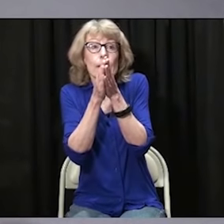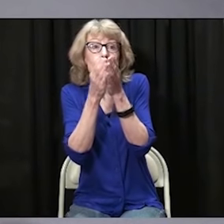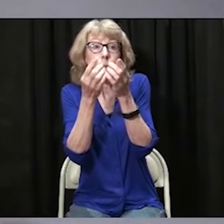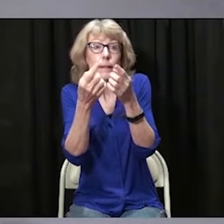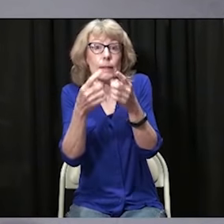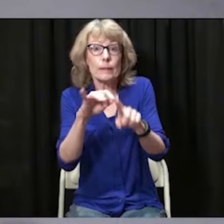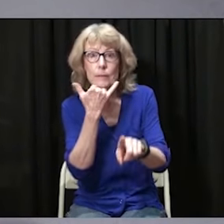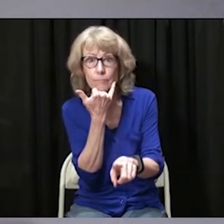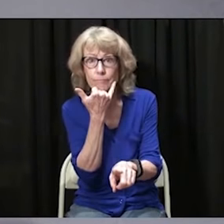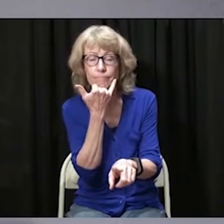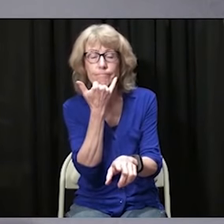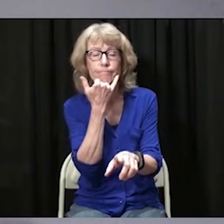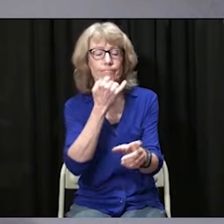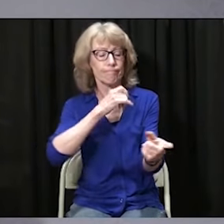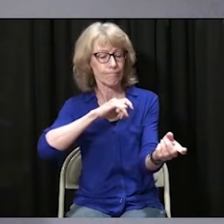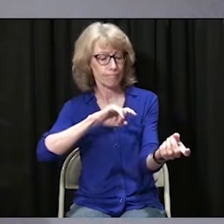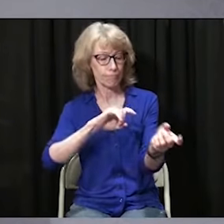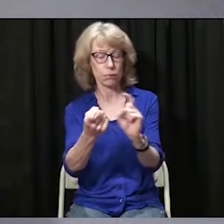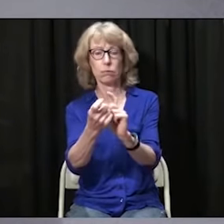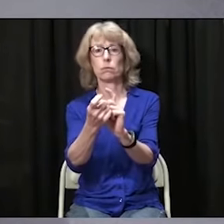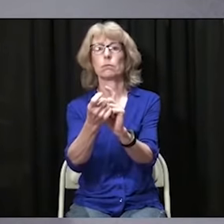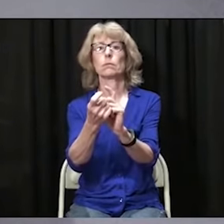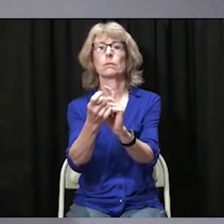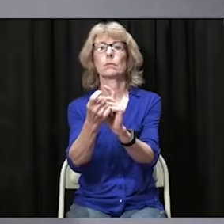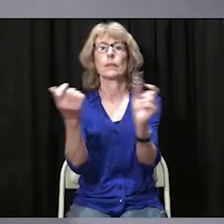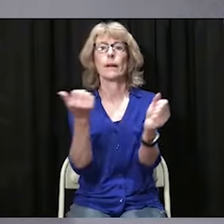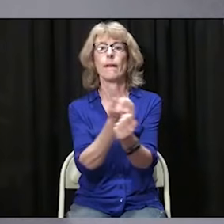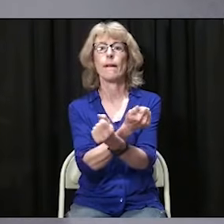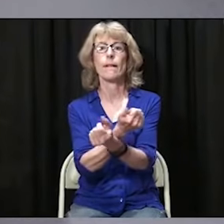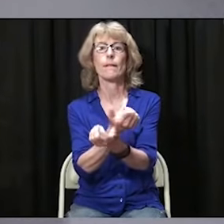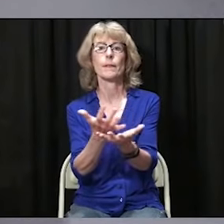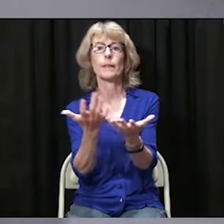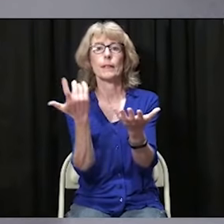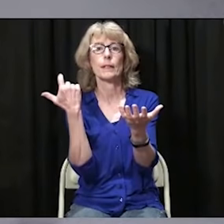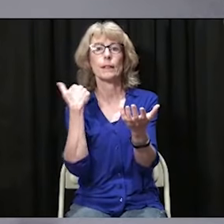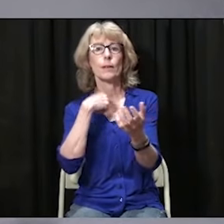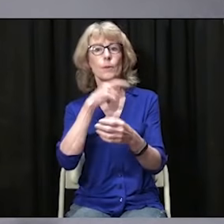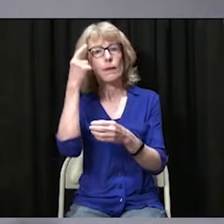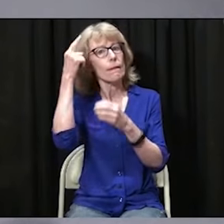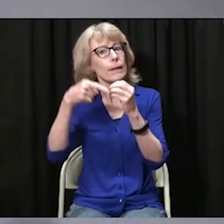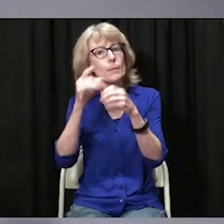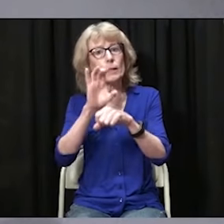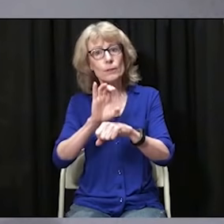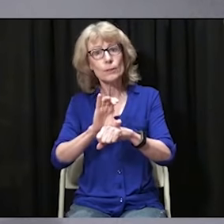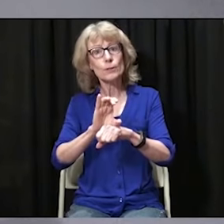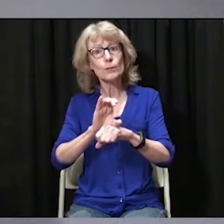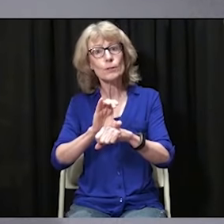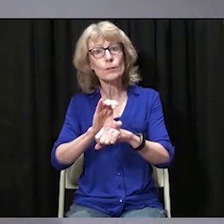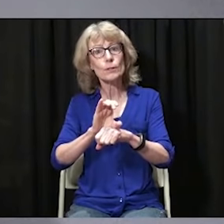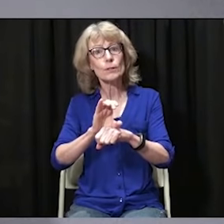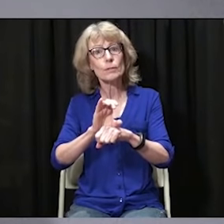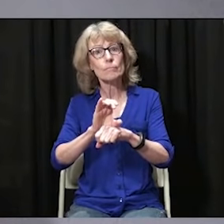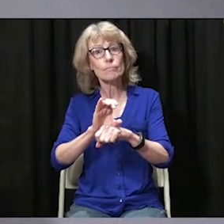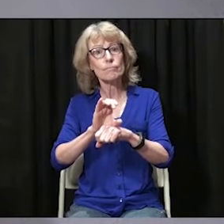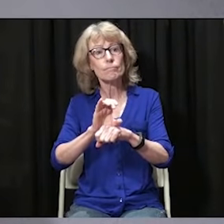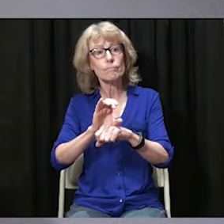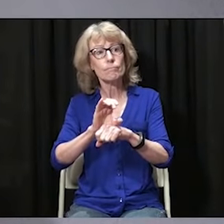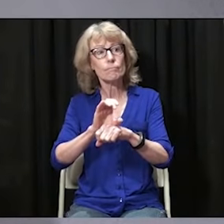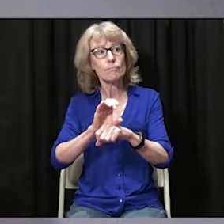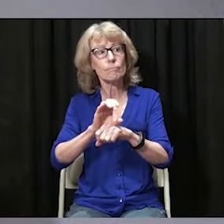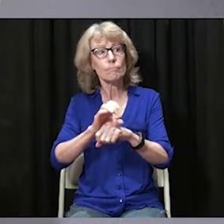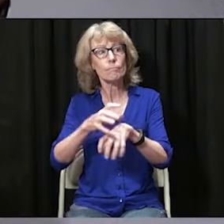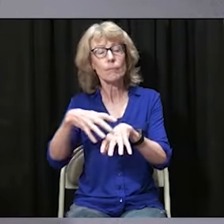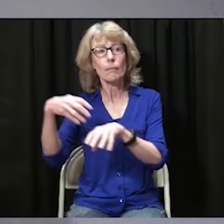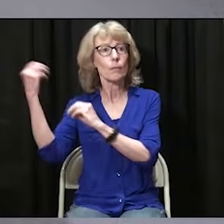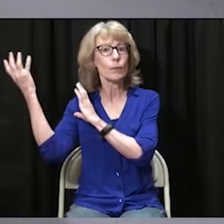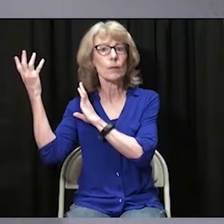it all went away. And everything that we think about when it comes to church was just taken away.